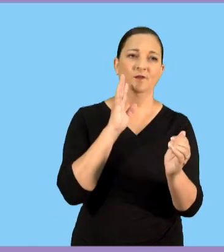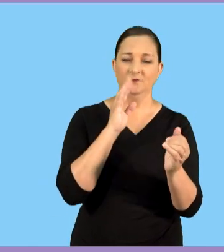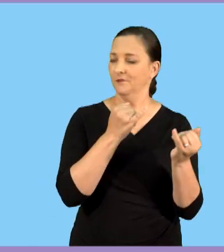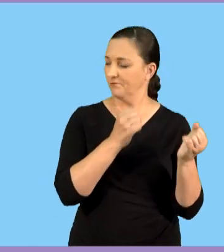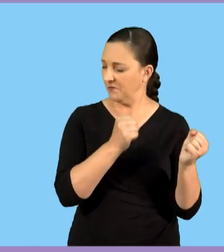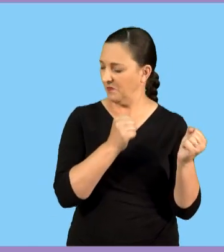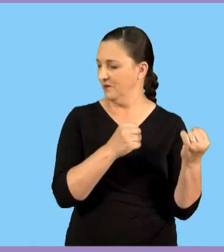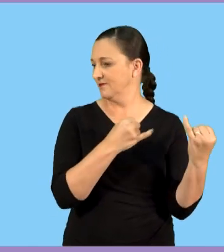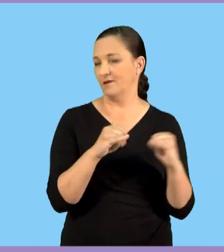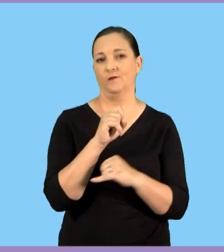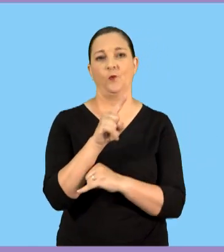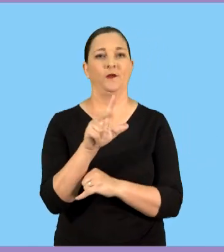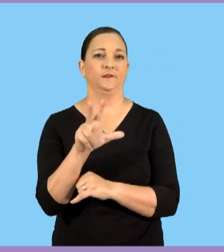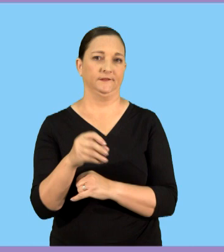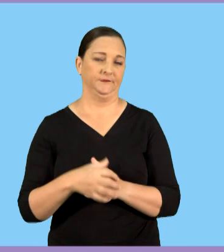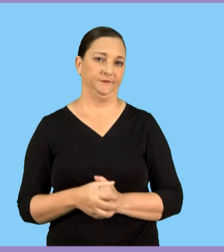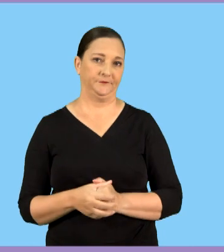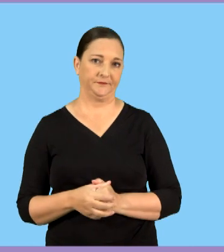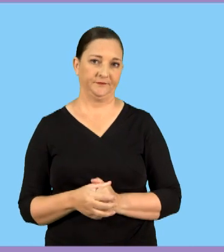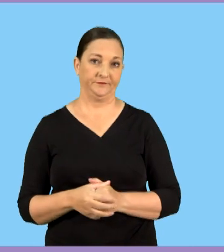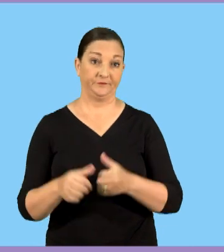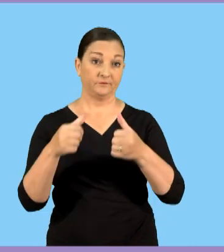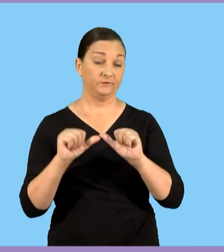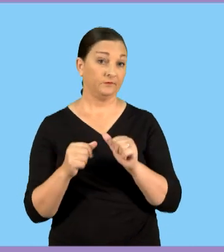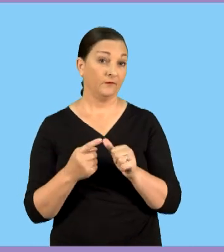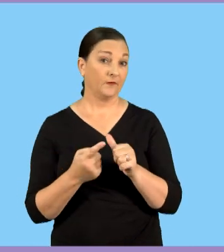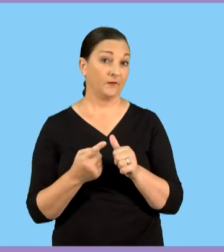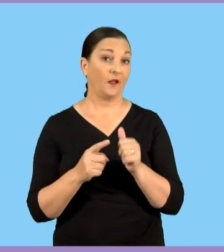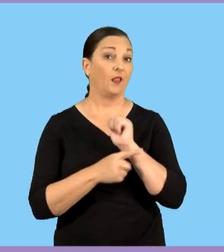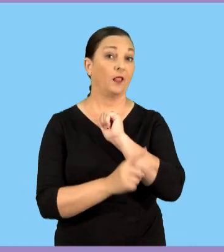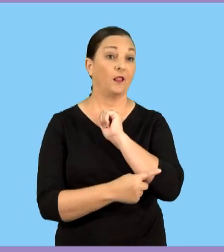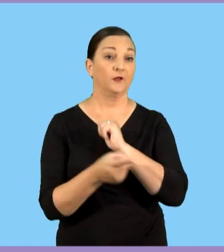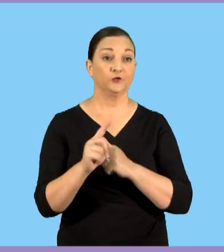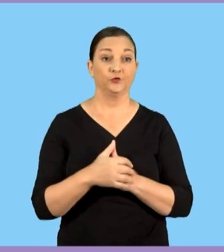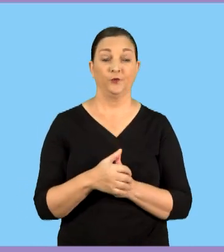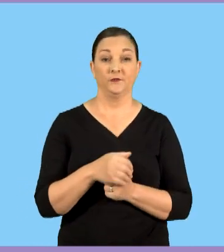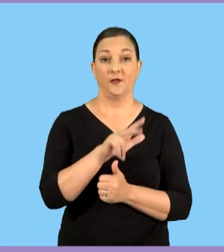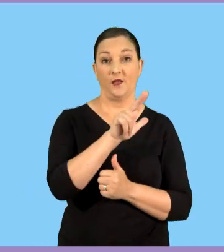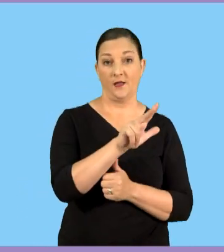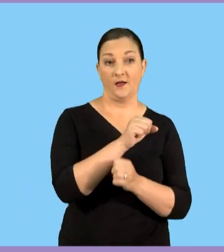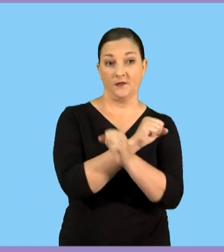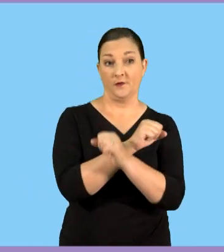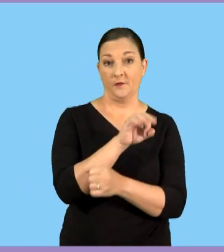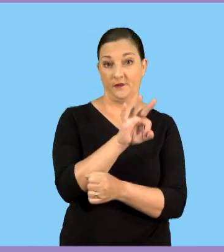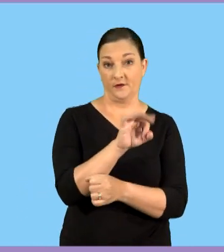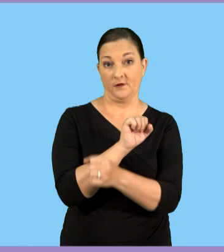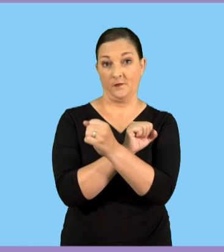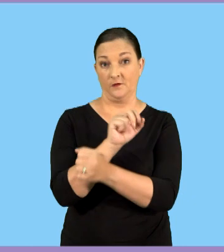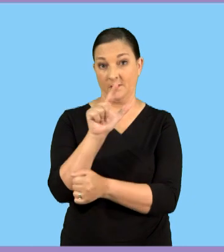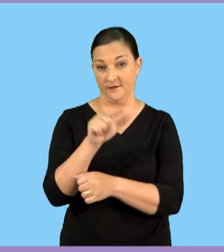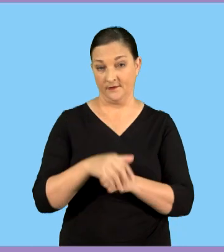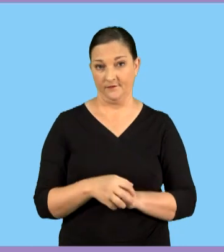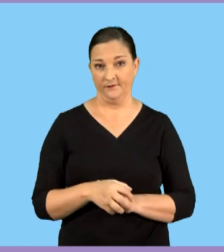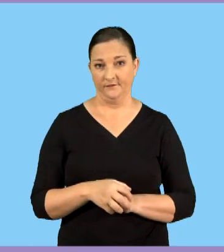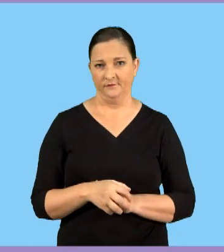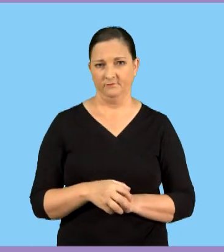have an answer of 180. The last one there for associative is 8 multiplied by 3